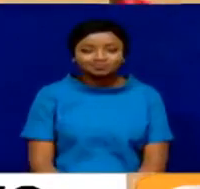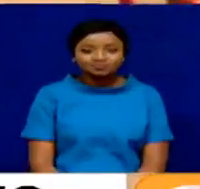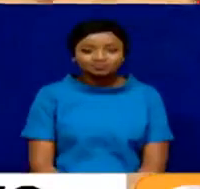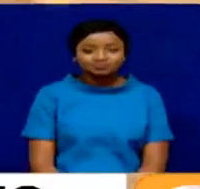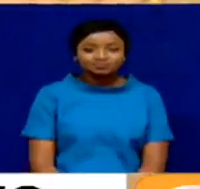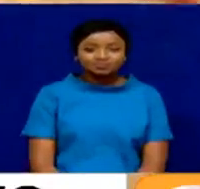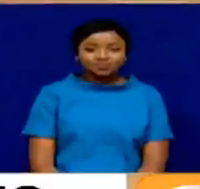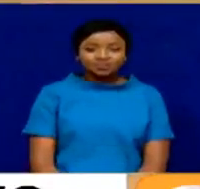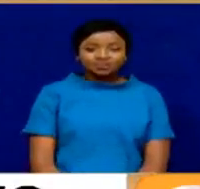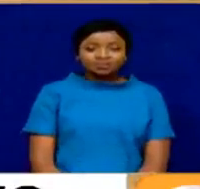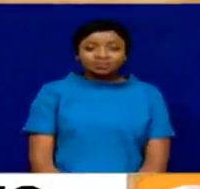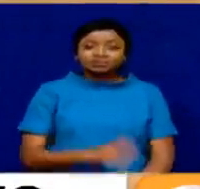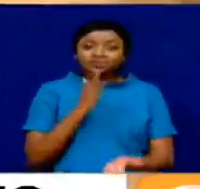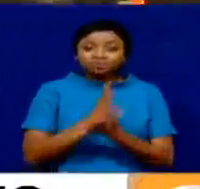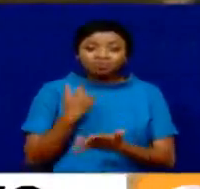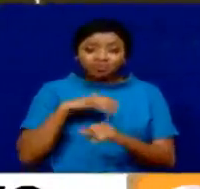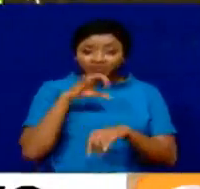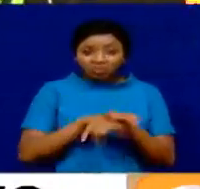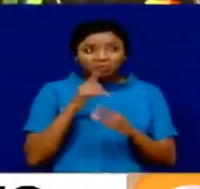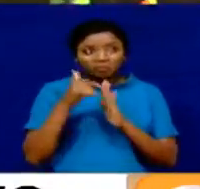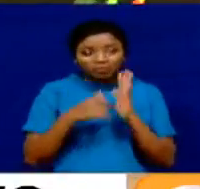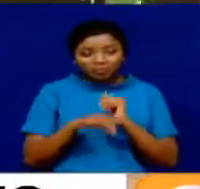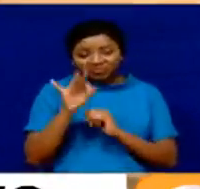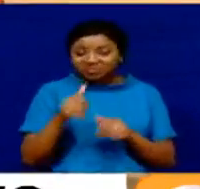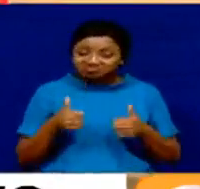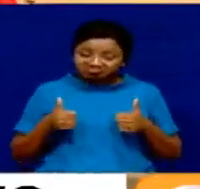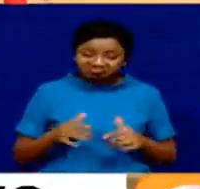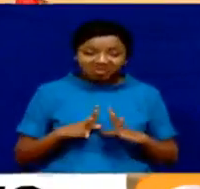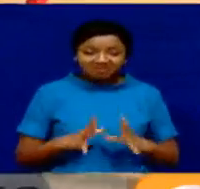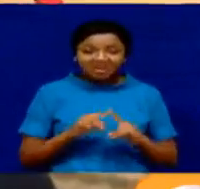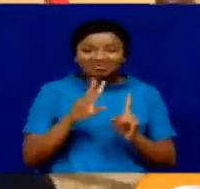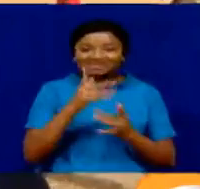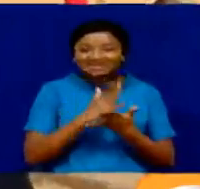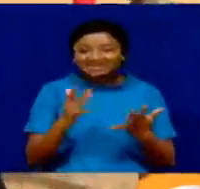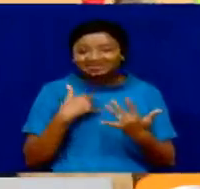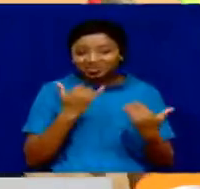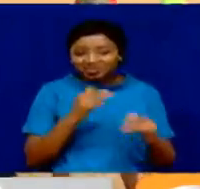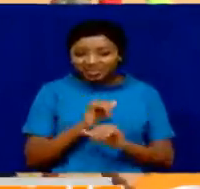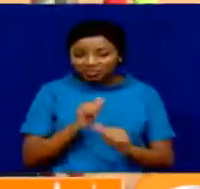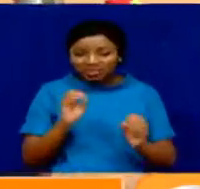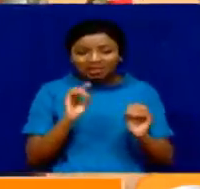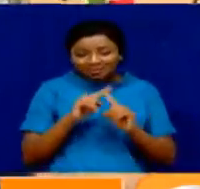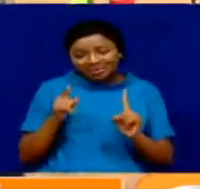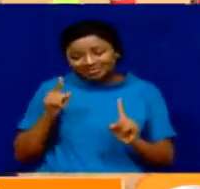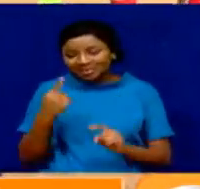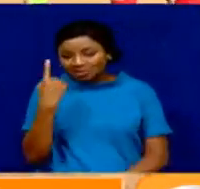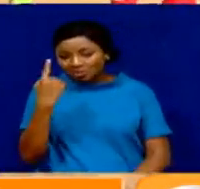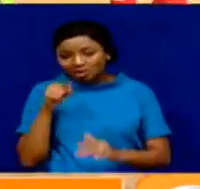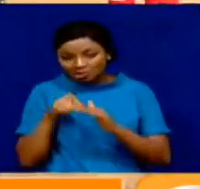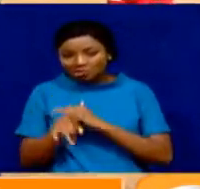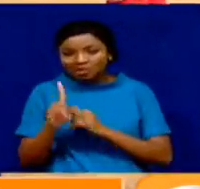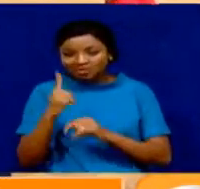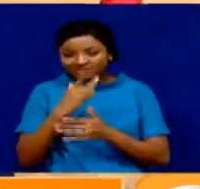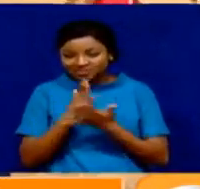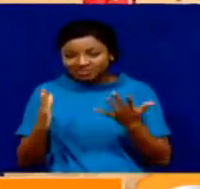At least tumetoka na point 3, ngaje kidogo second half hatukucheza vizuri, but at least tulipata bao ya mapema,